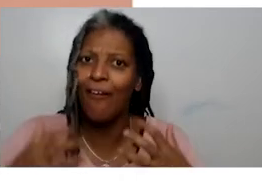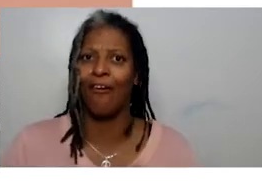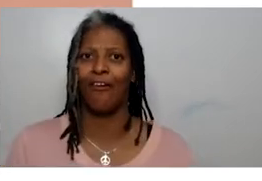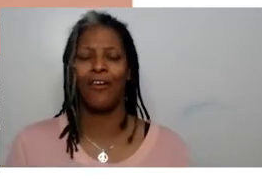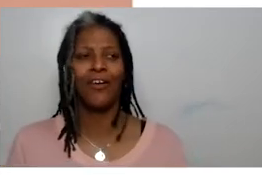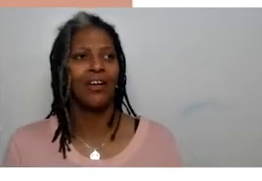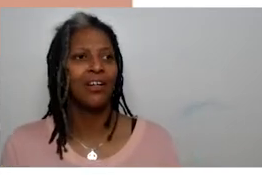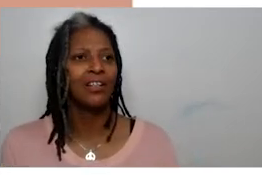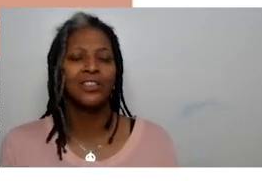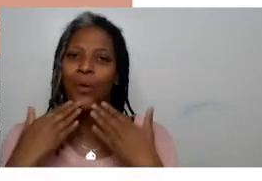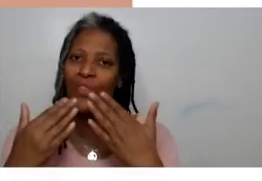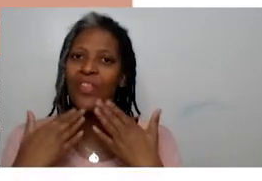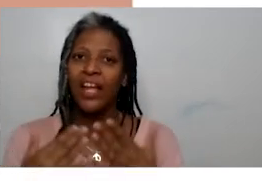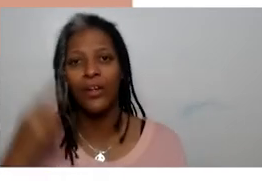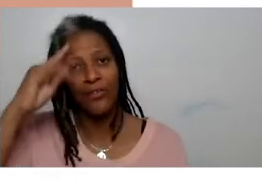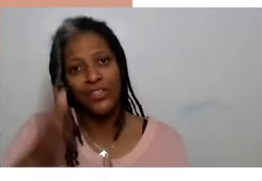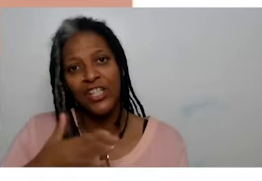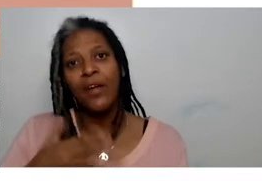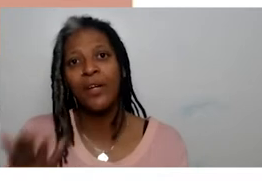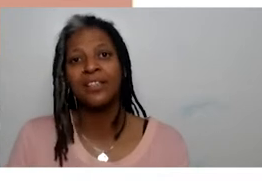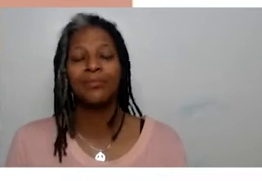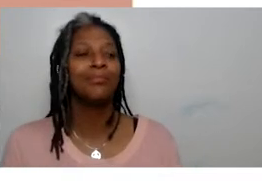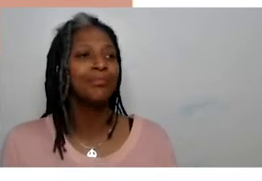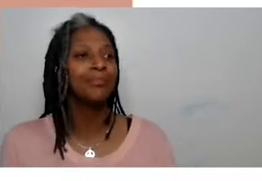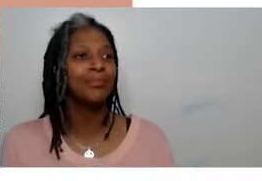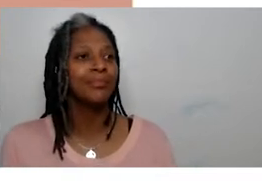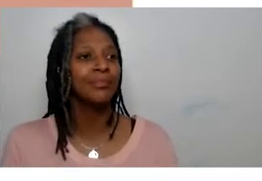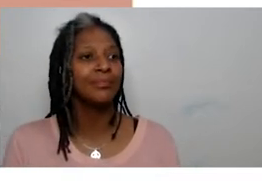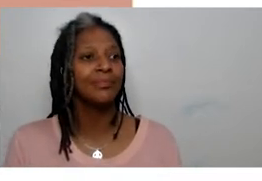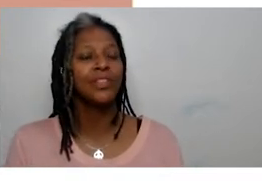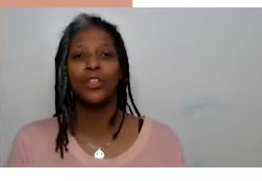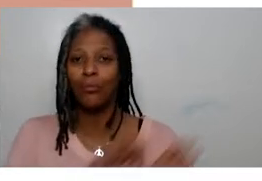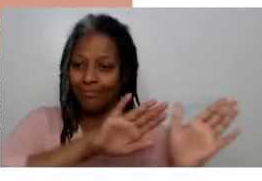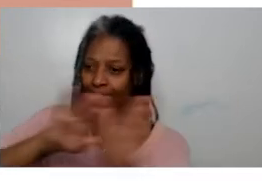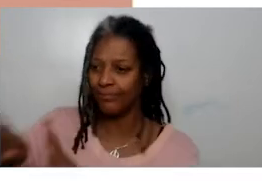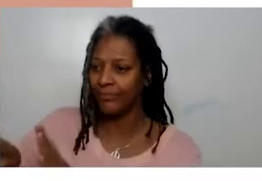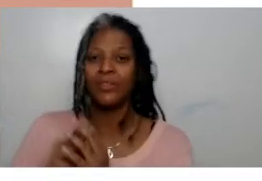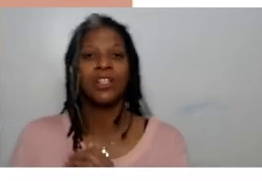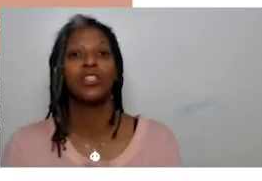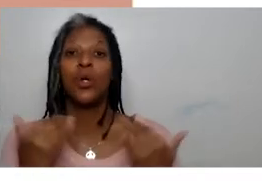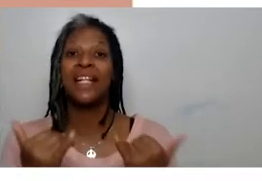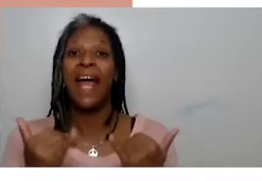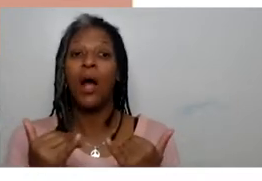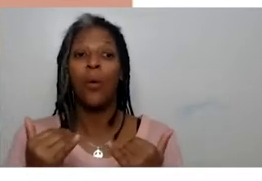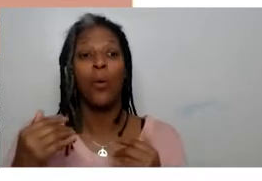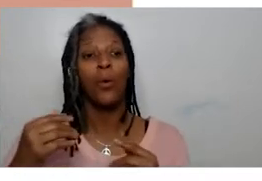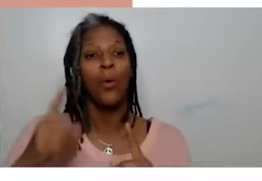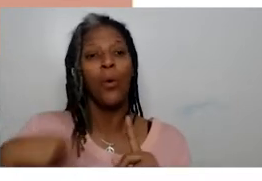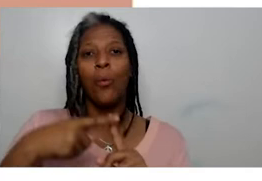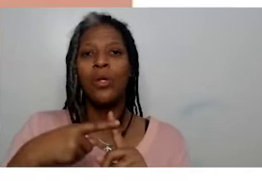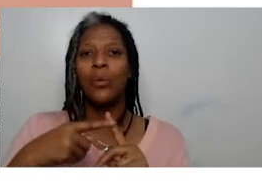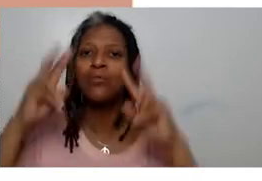So thank you so much for sharing. So as we look at the identity development of